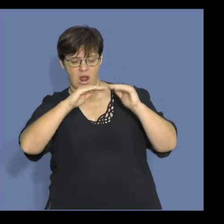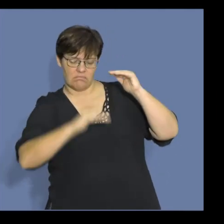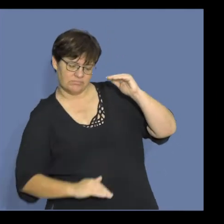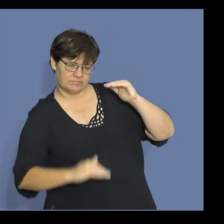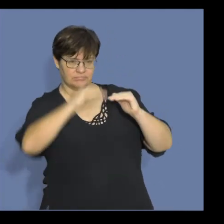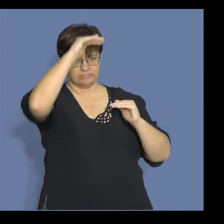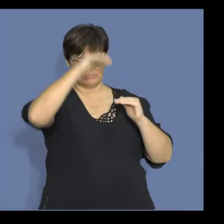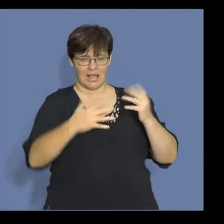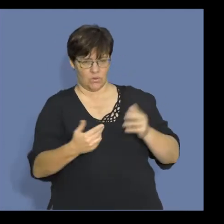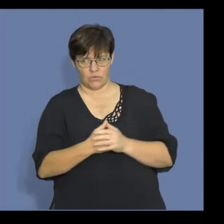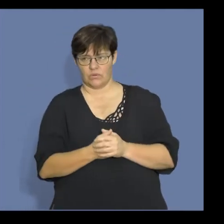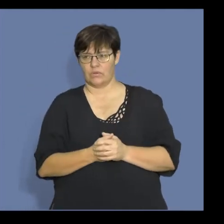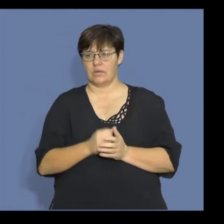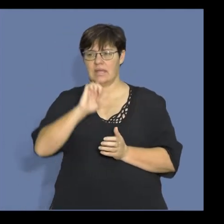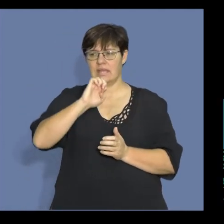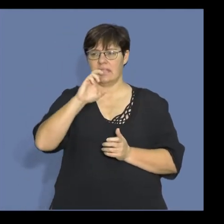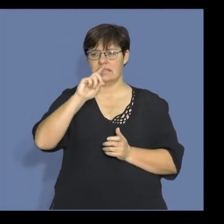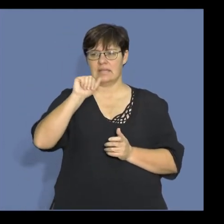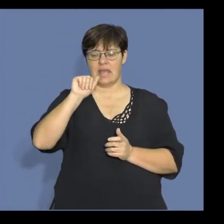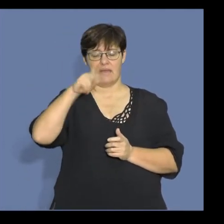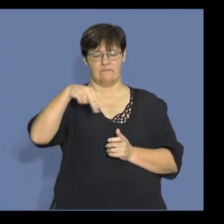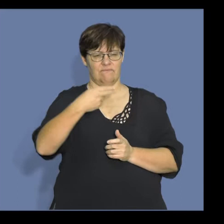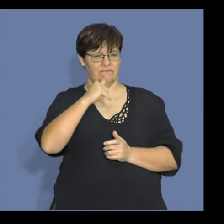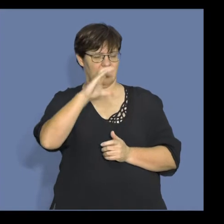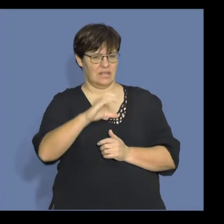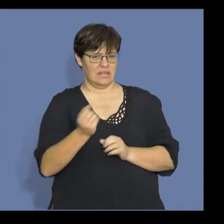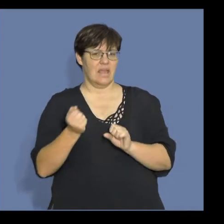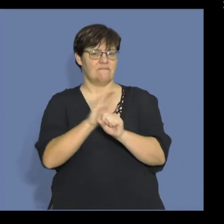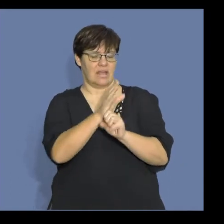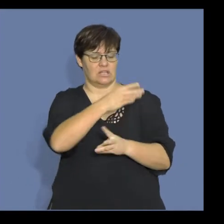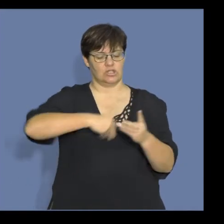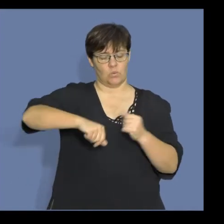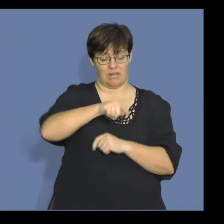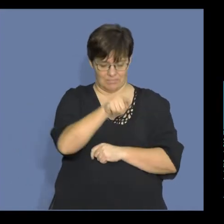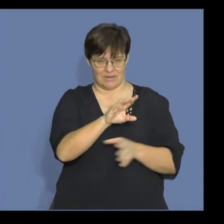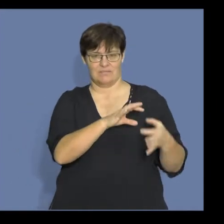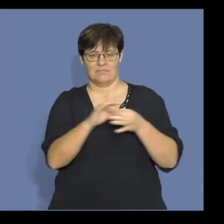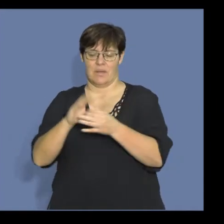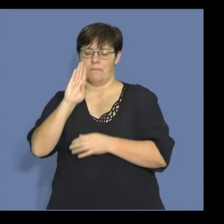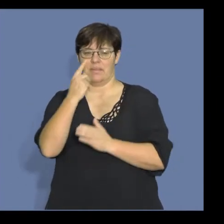or the layout of the land. Edaphic factors are again factors that affect the soil.